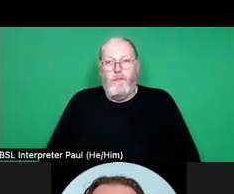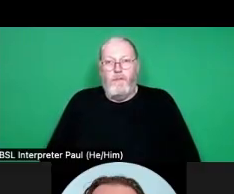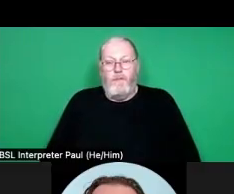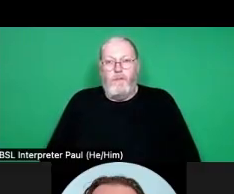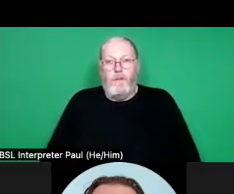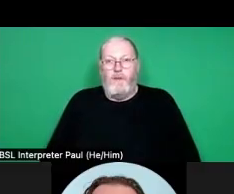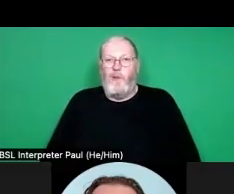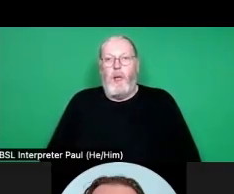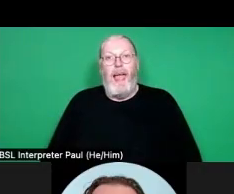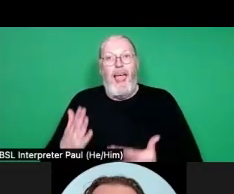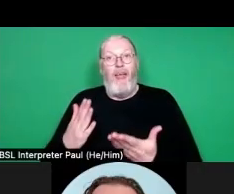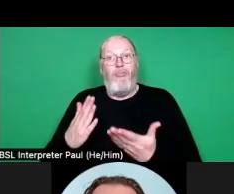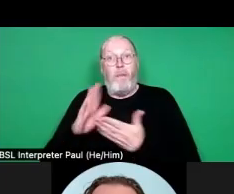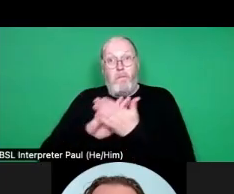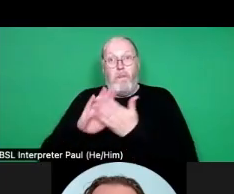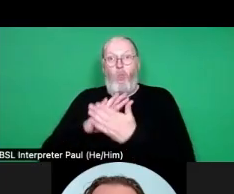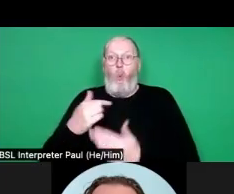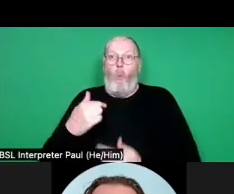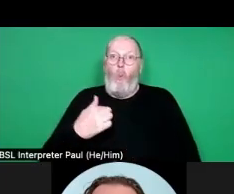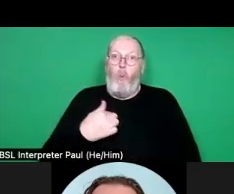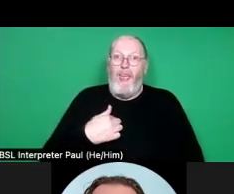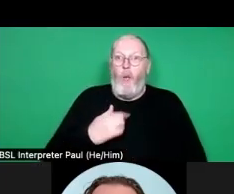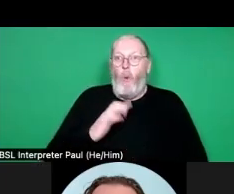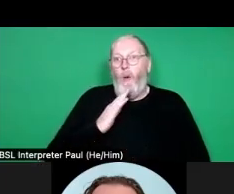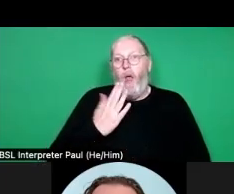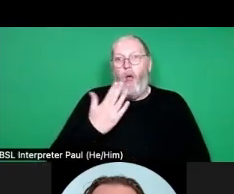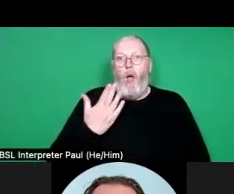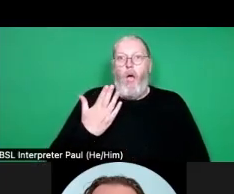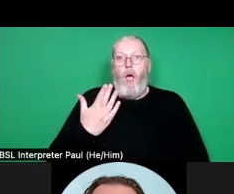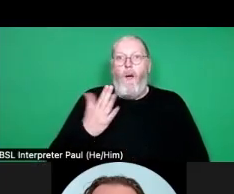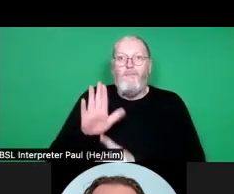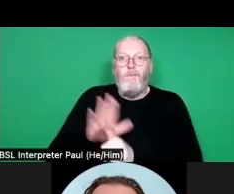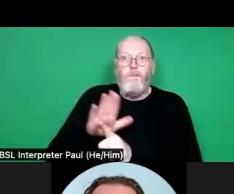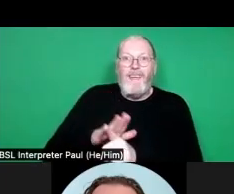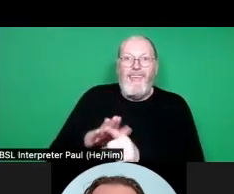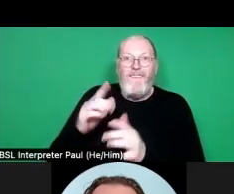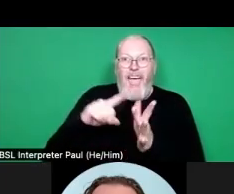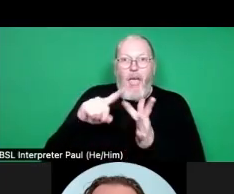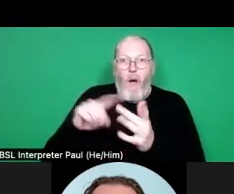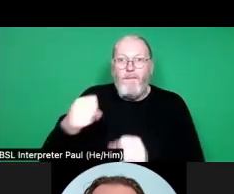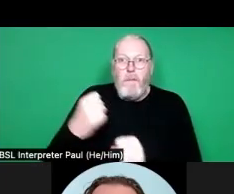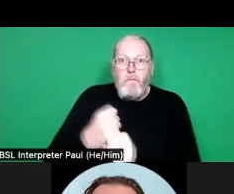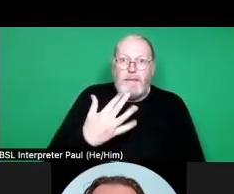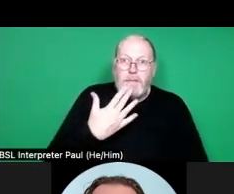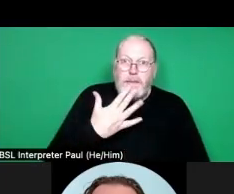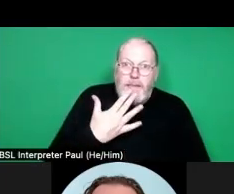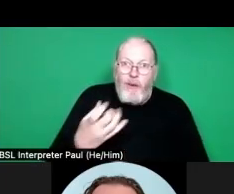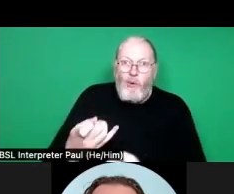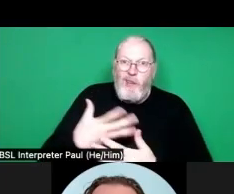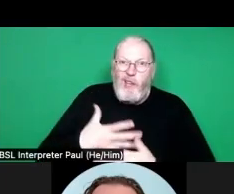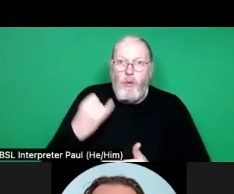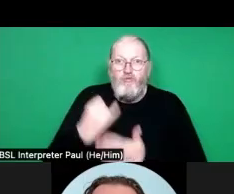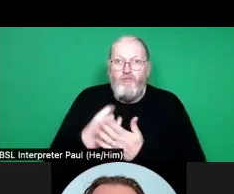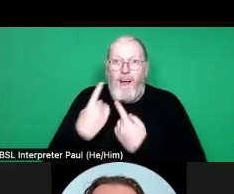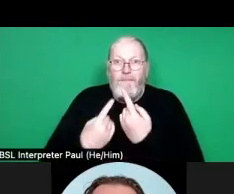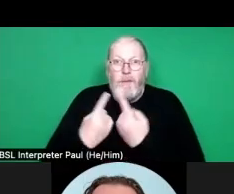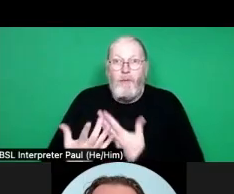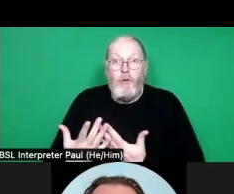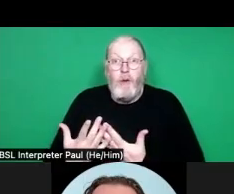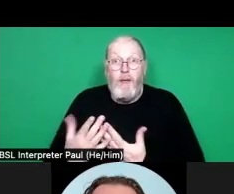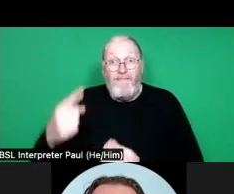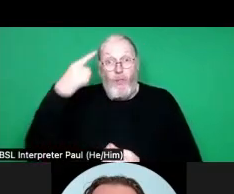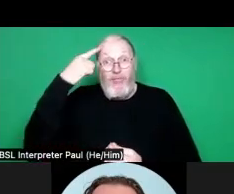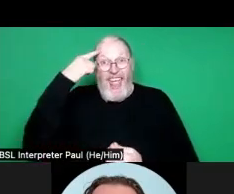and biases and continue to engage even when it's flawed. Think about how many people trust ChatGPT